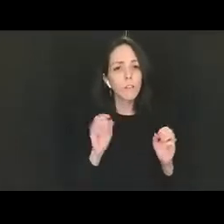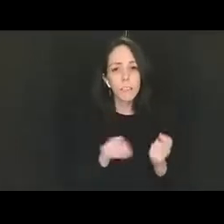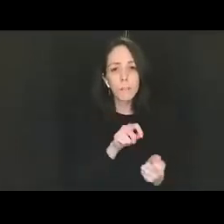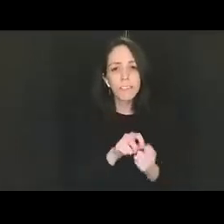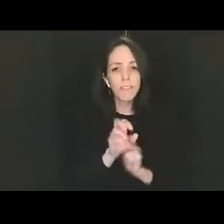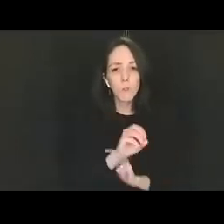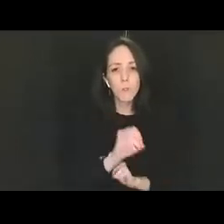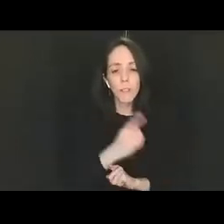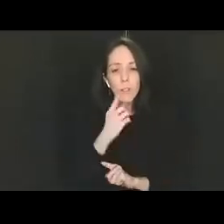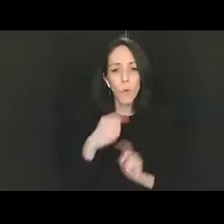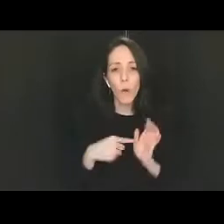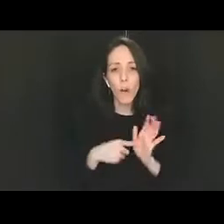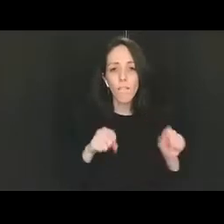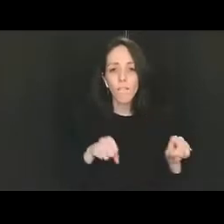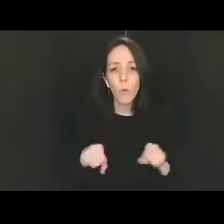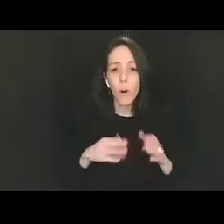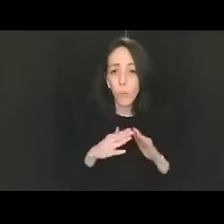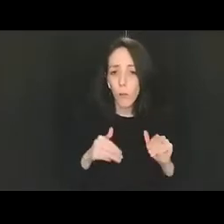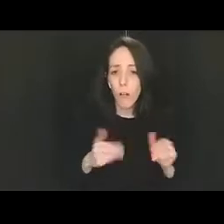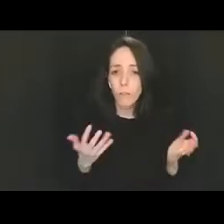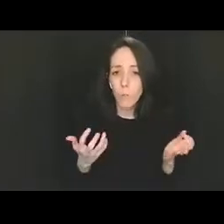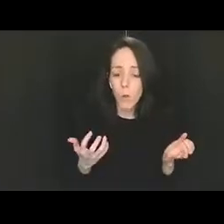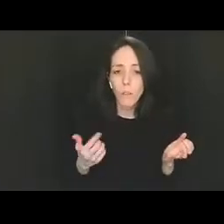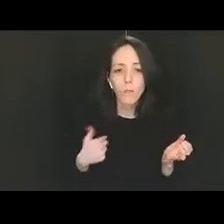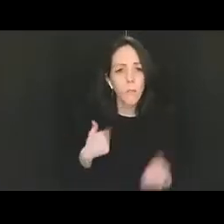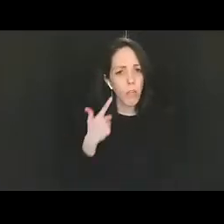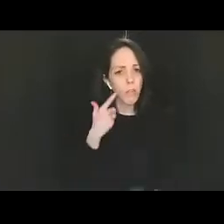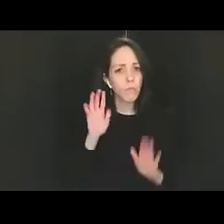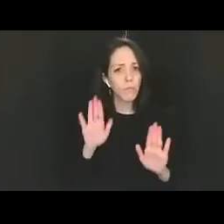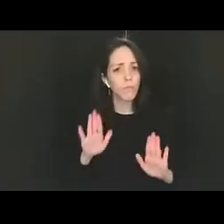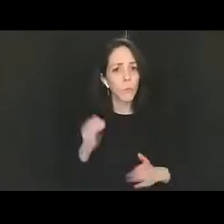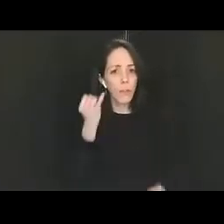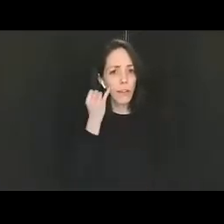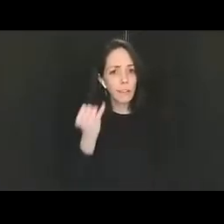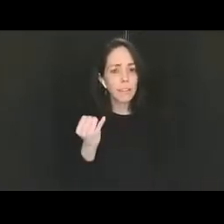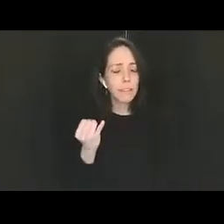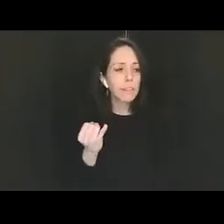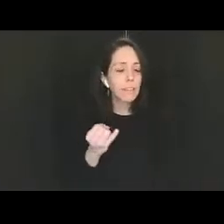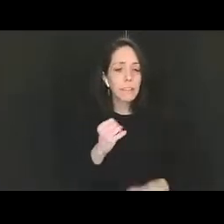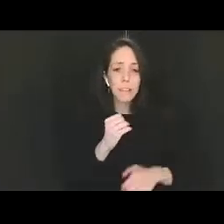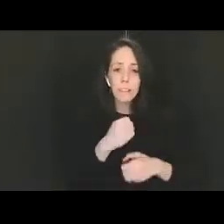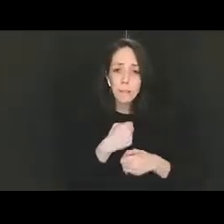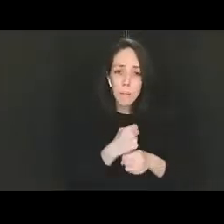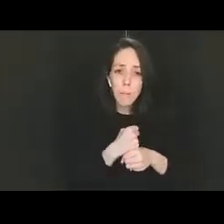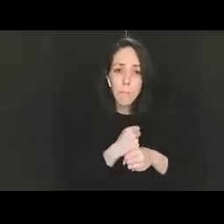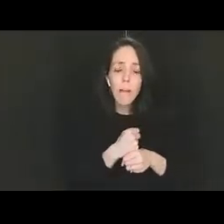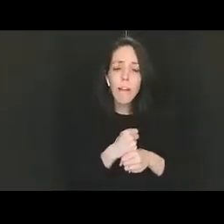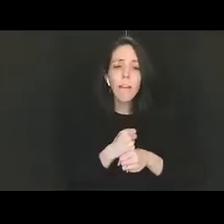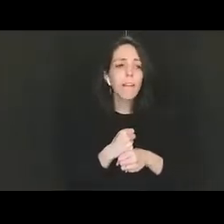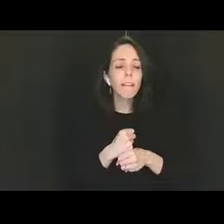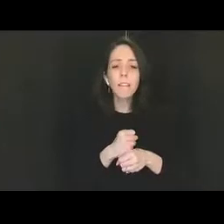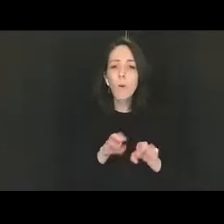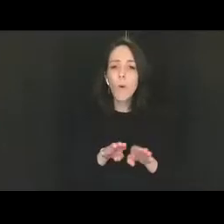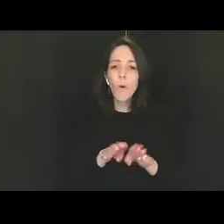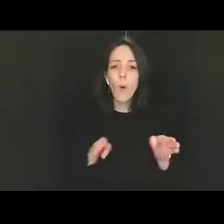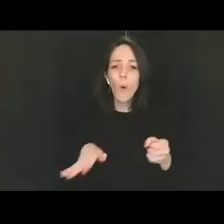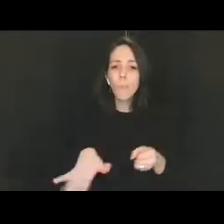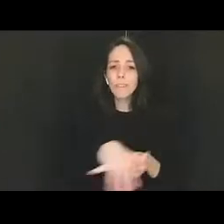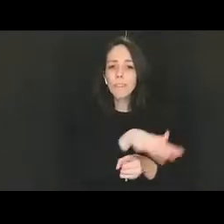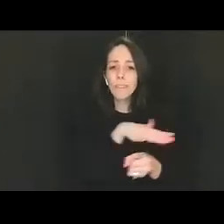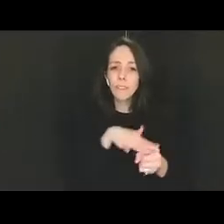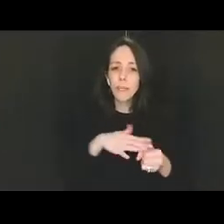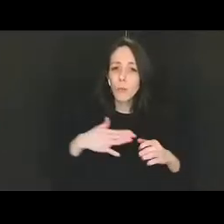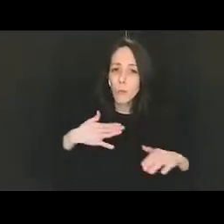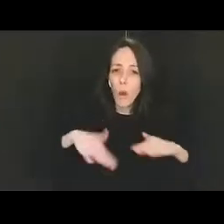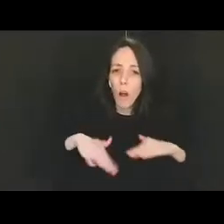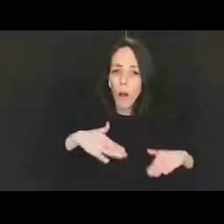that we could make open space and trees within walking distance of affordable housing. And